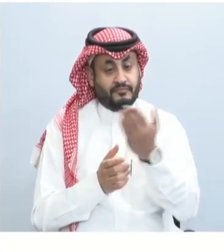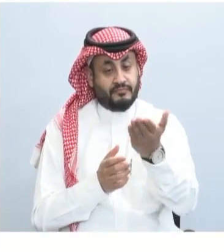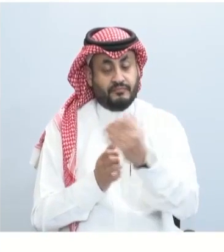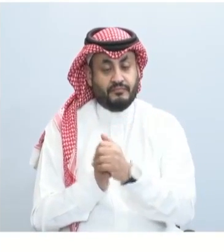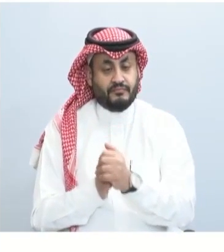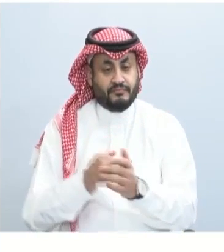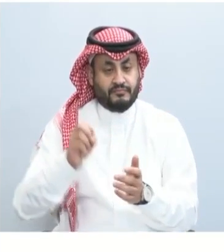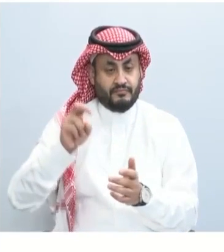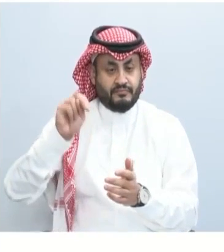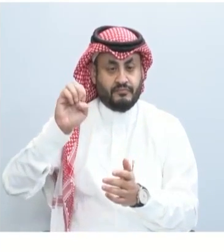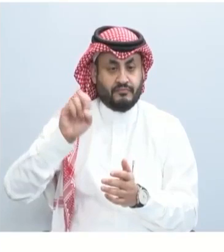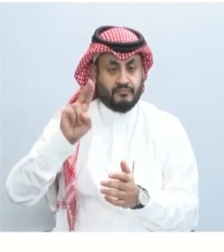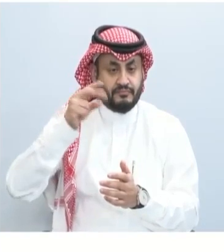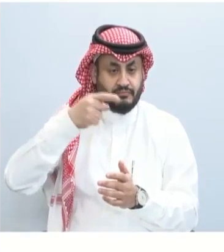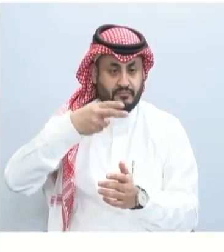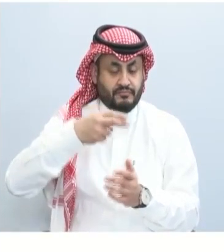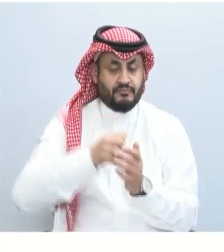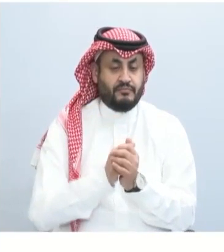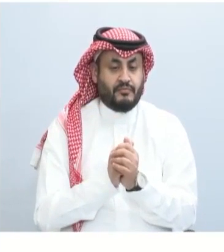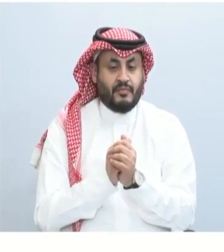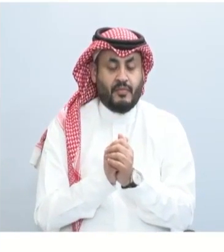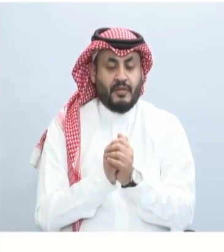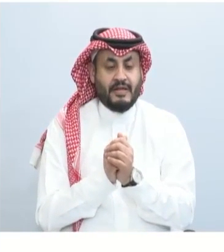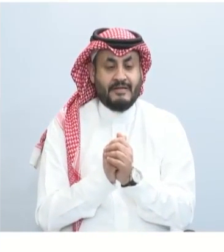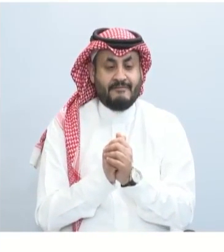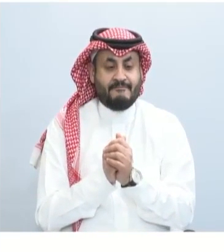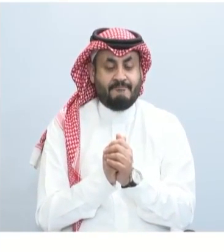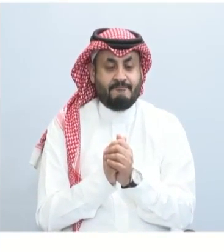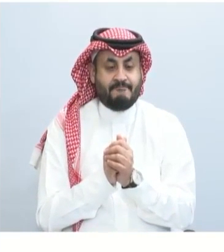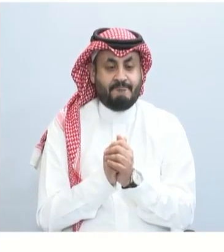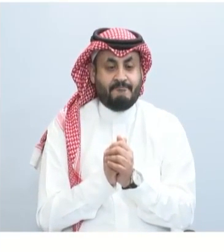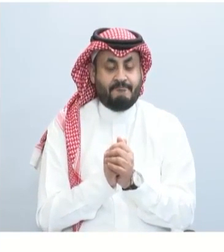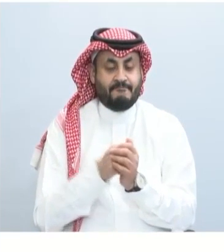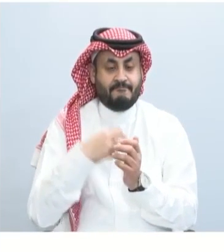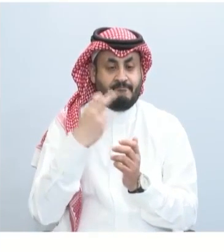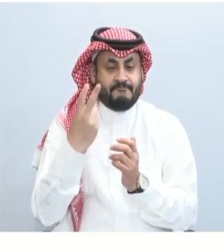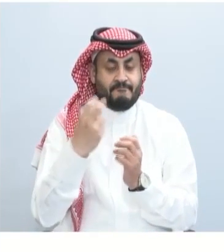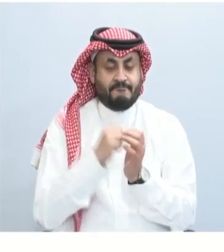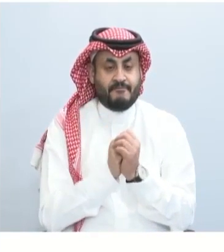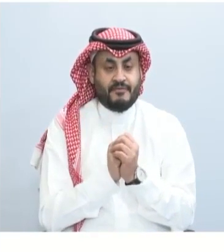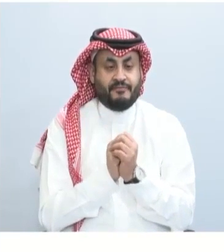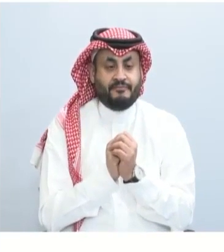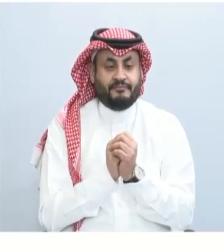word, no thank you, it's enough. Now, how about the second